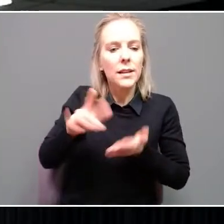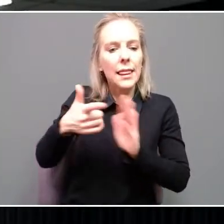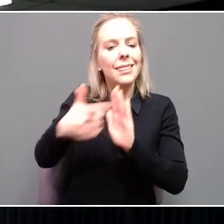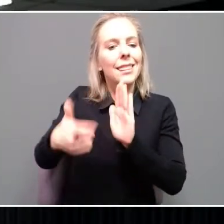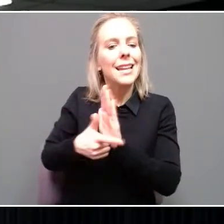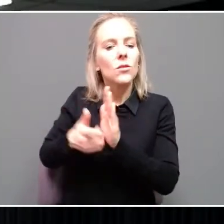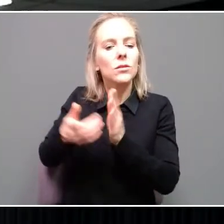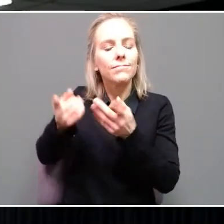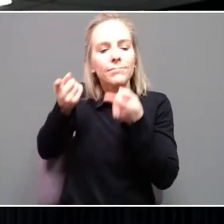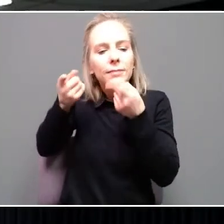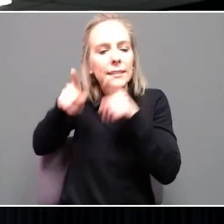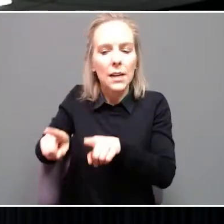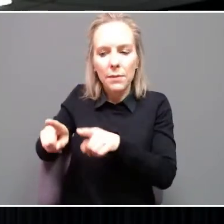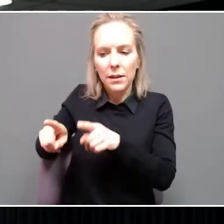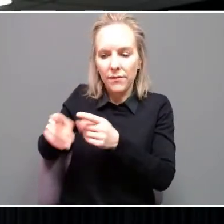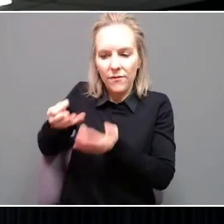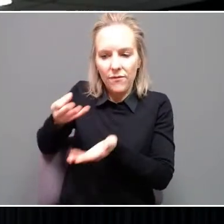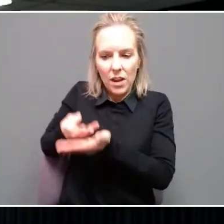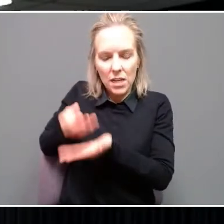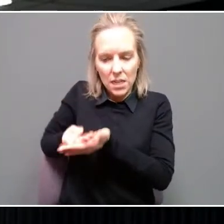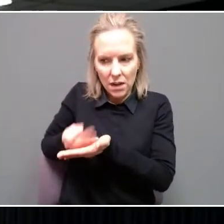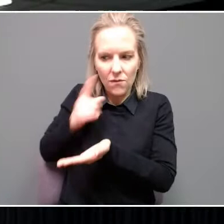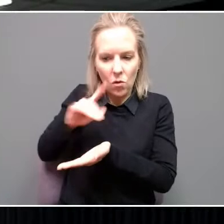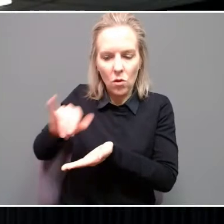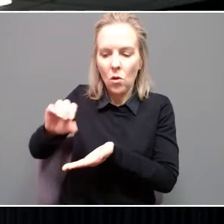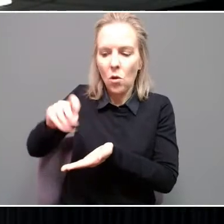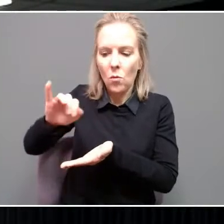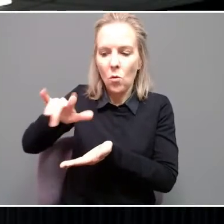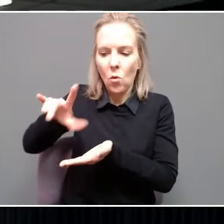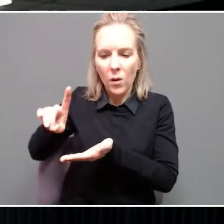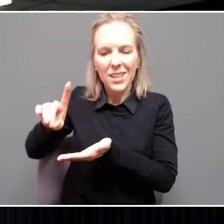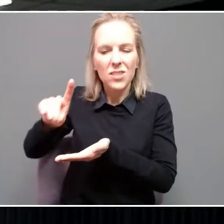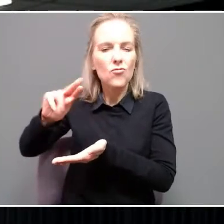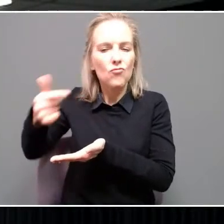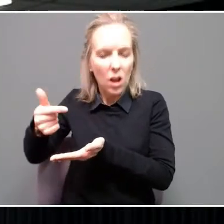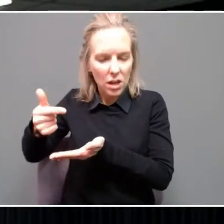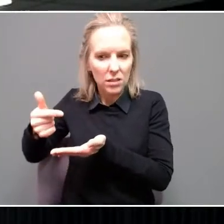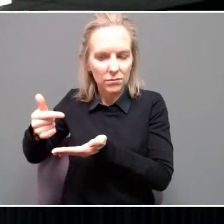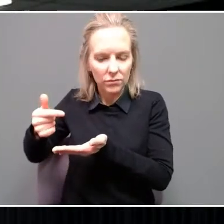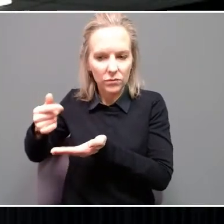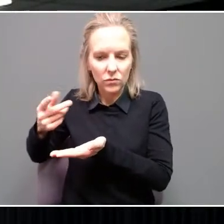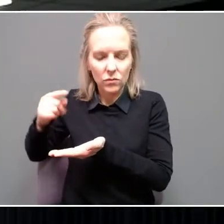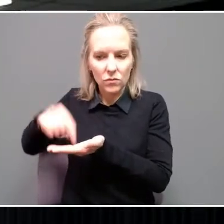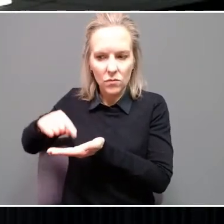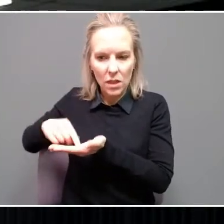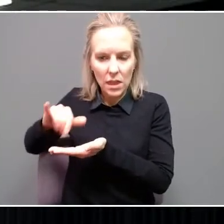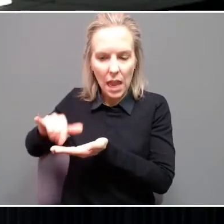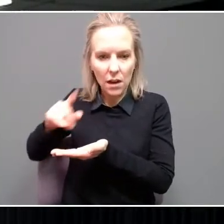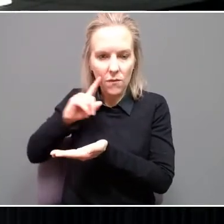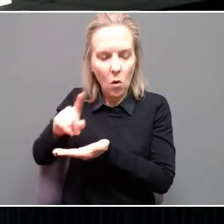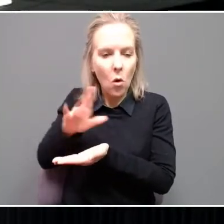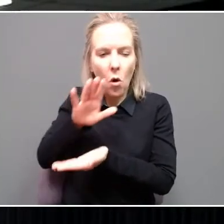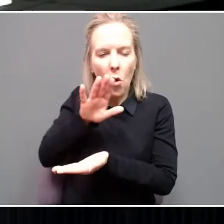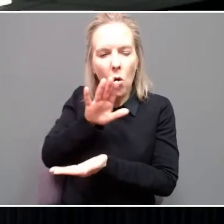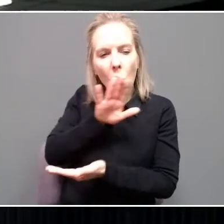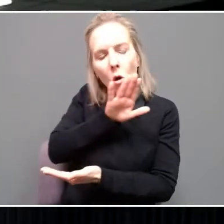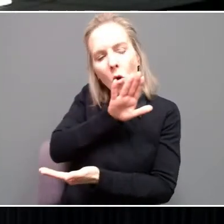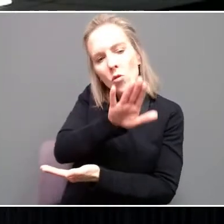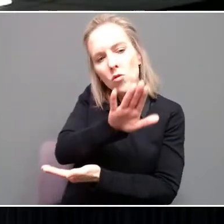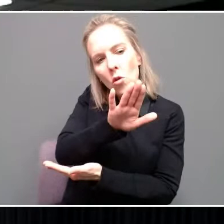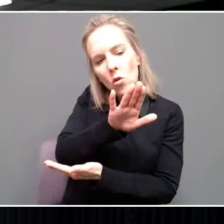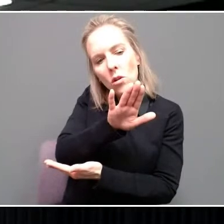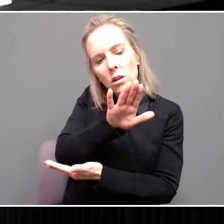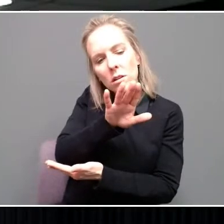seem to have any guidelines for laying out that money. And one of your appointees, Van Ingram, is on that commission,